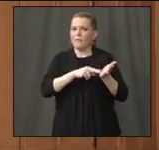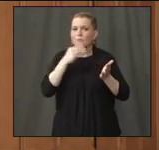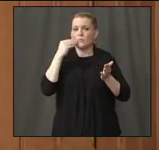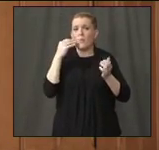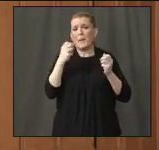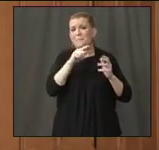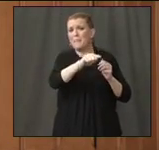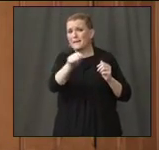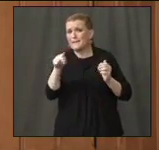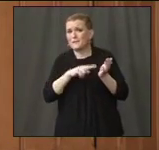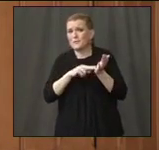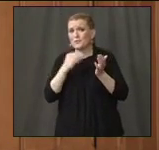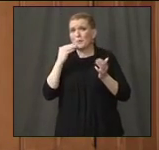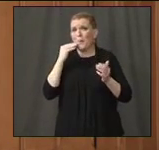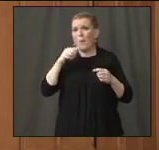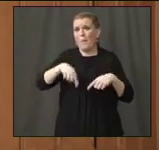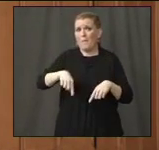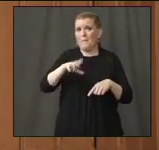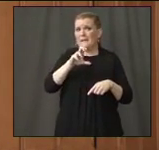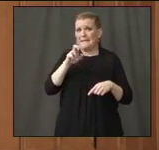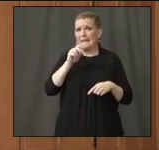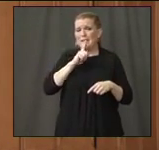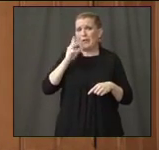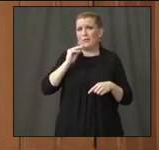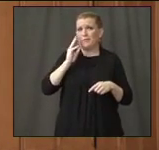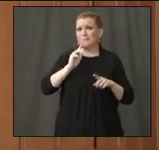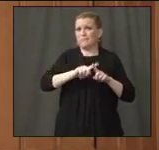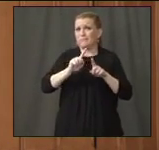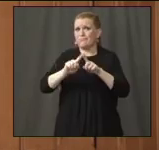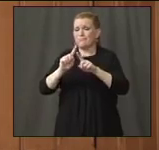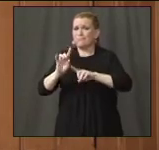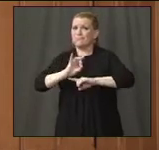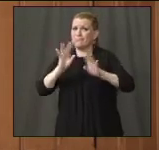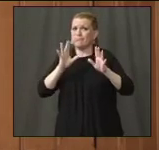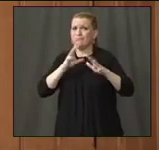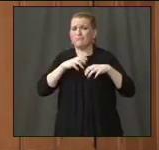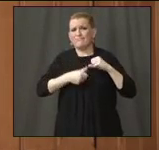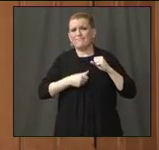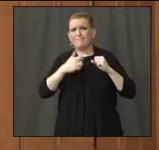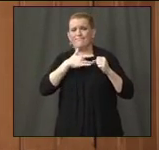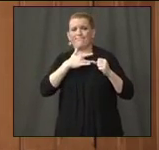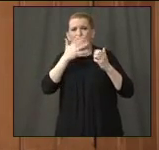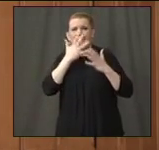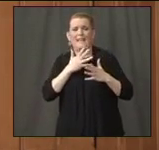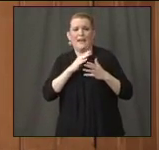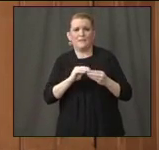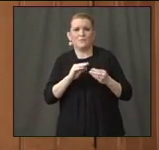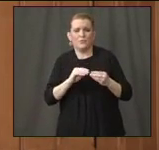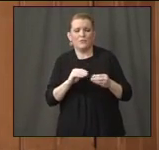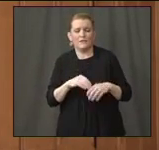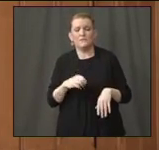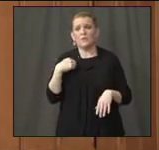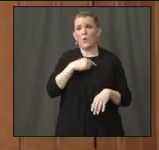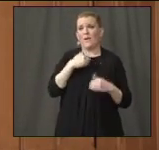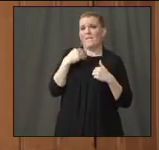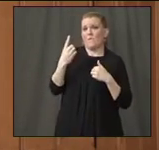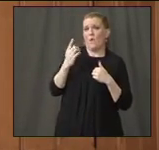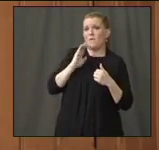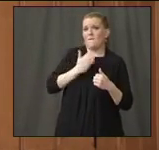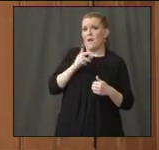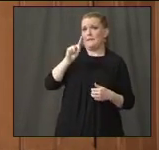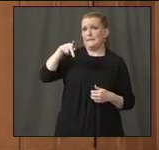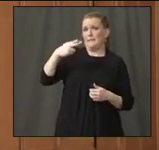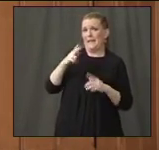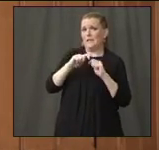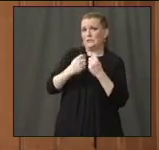Health team, Barbara Cass, who was at the press conference a couple of days ago, is in constant contact with our nursing homes. Some of the scenarios you described are things that